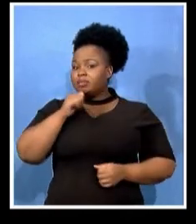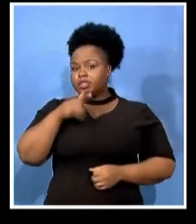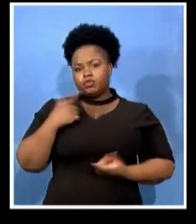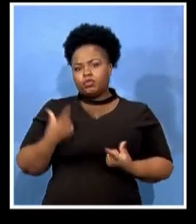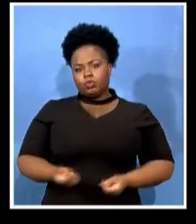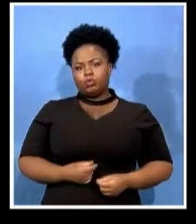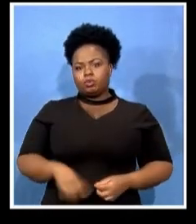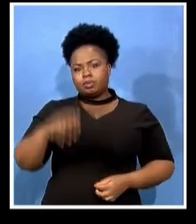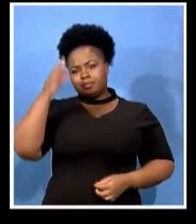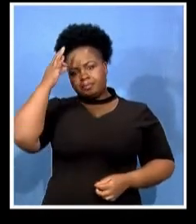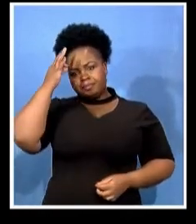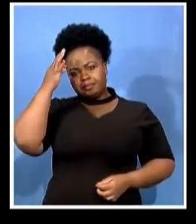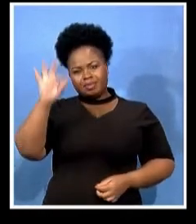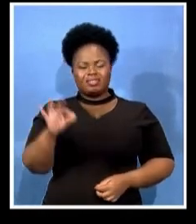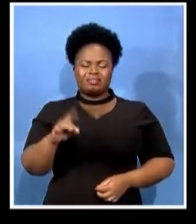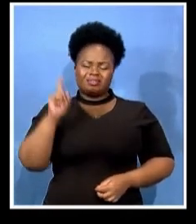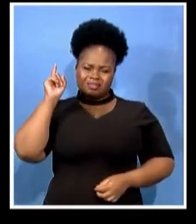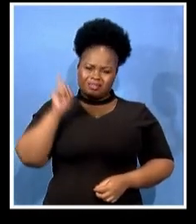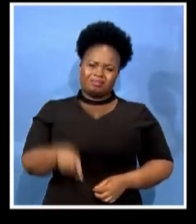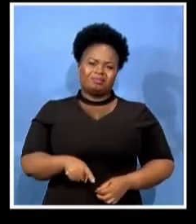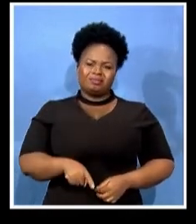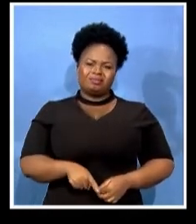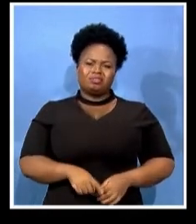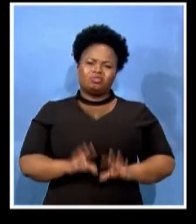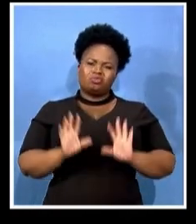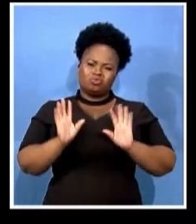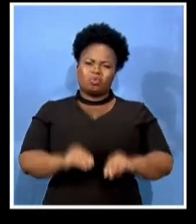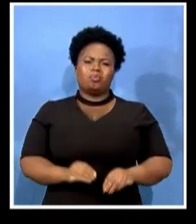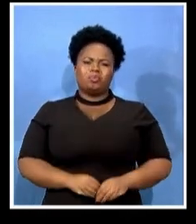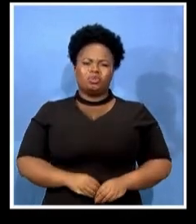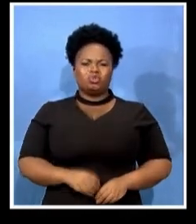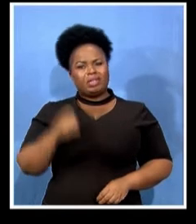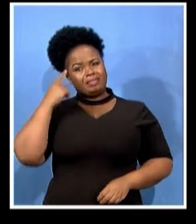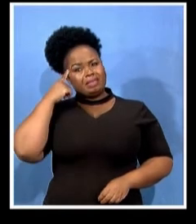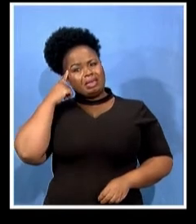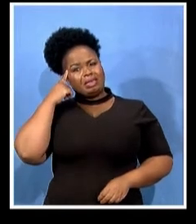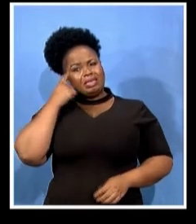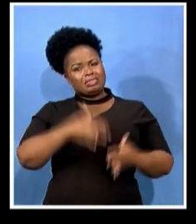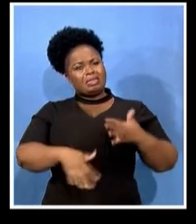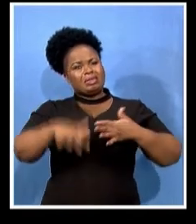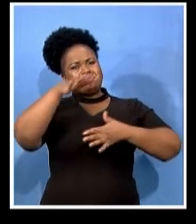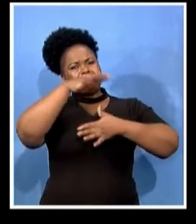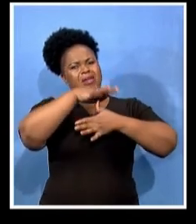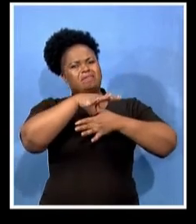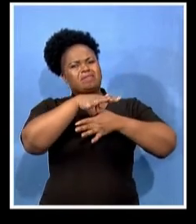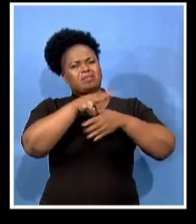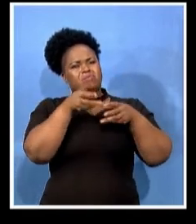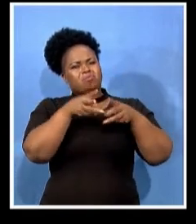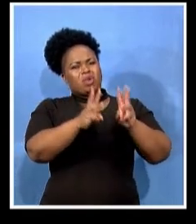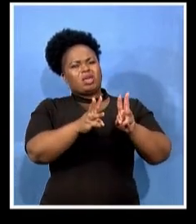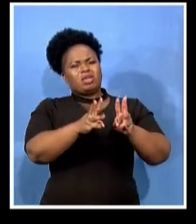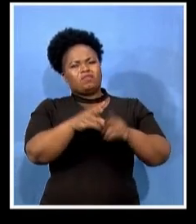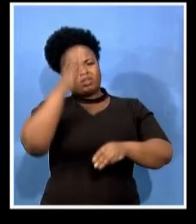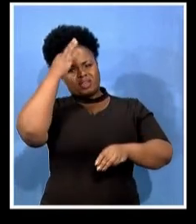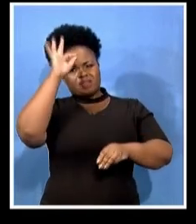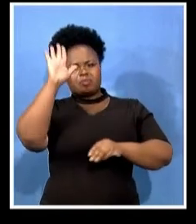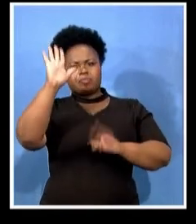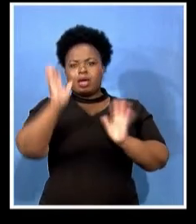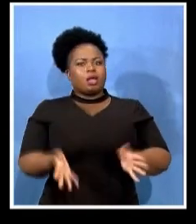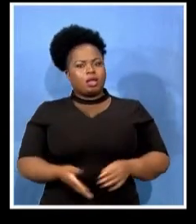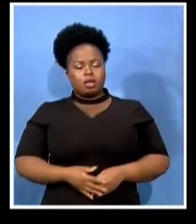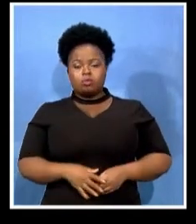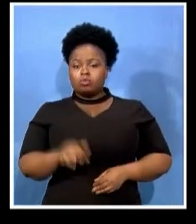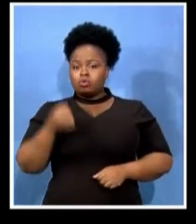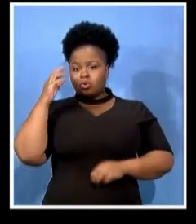from insinuating that that is the primary objective of the state. Your objective as a minister, your objective as